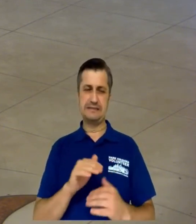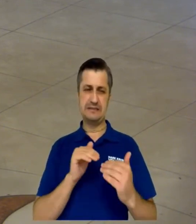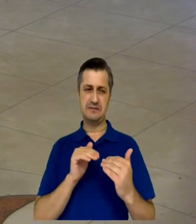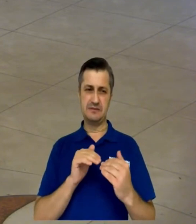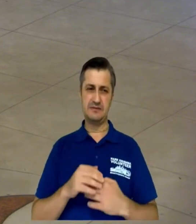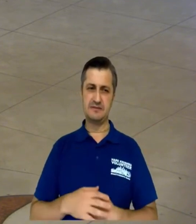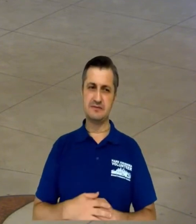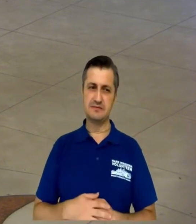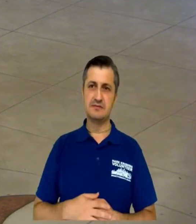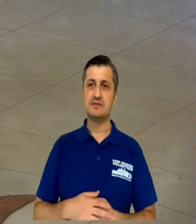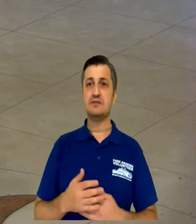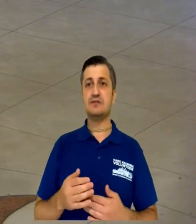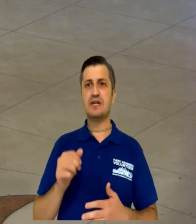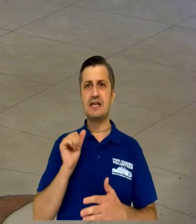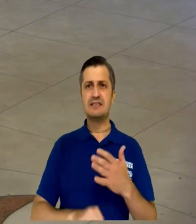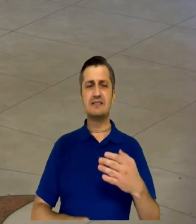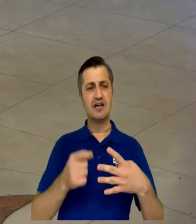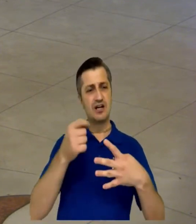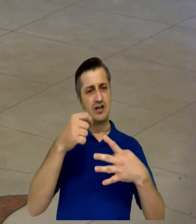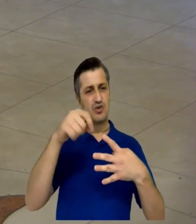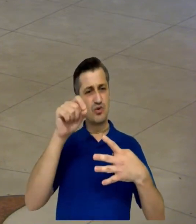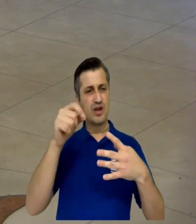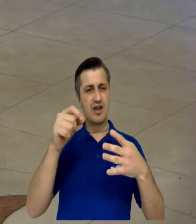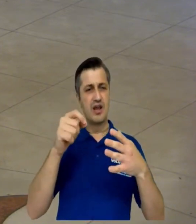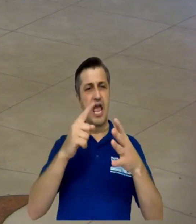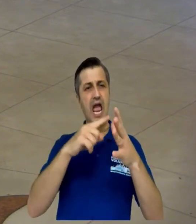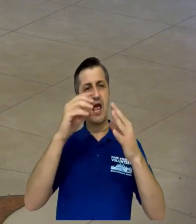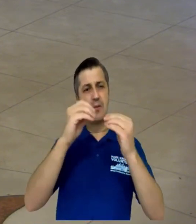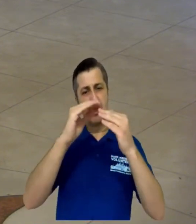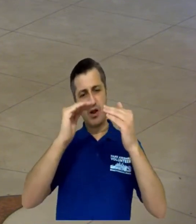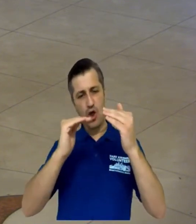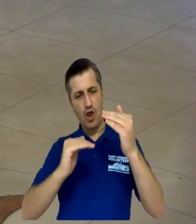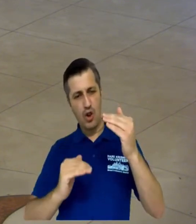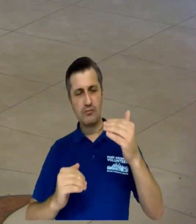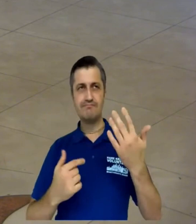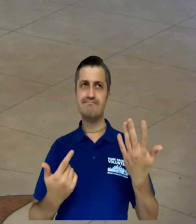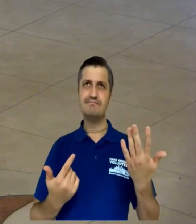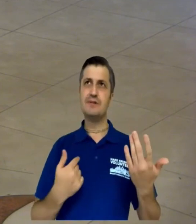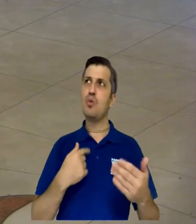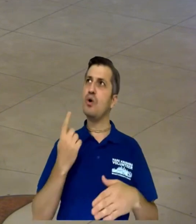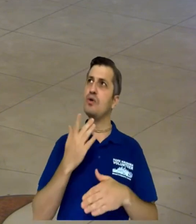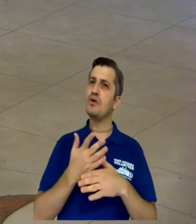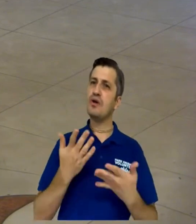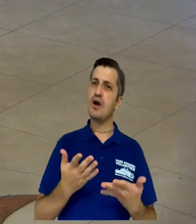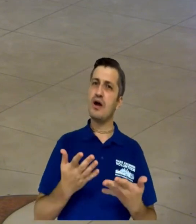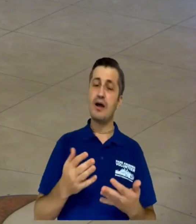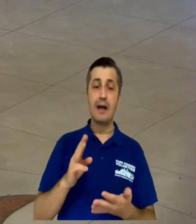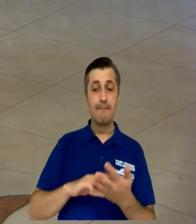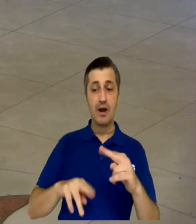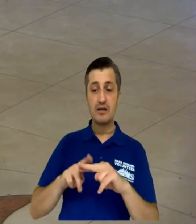good grades, so I was like, what should I do now? And so I decided. So my parents said maybe you could try an apprentice,